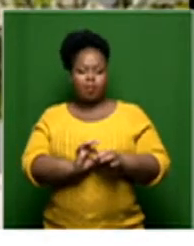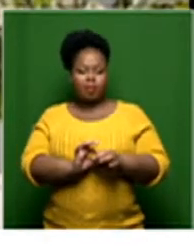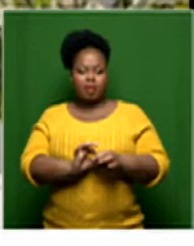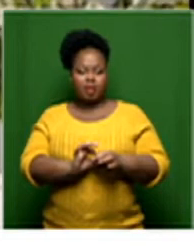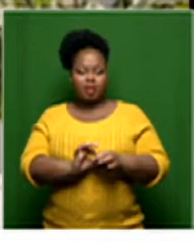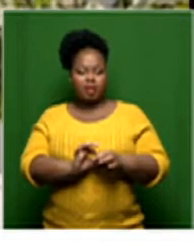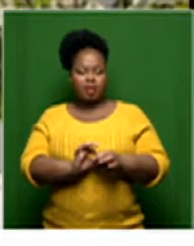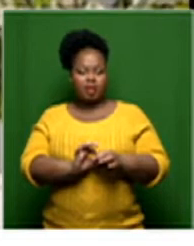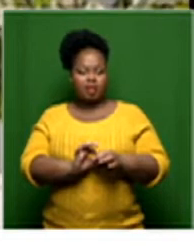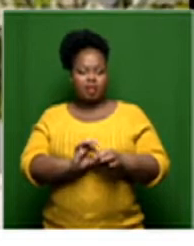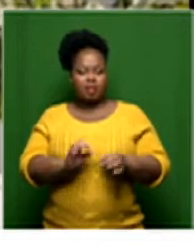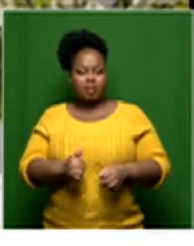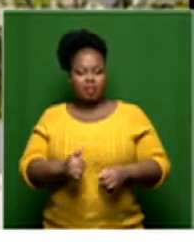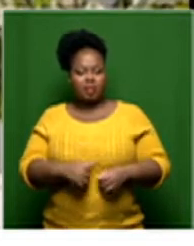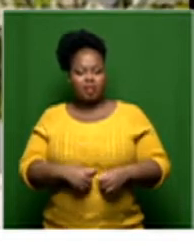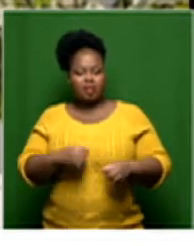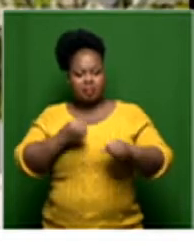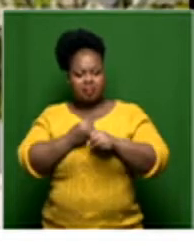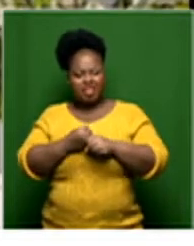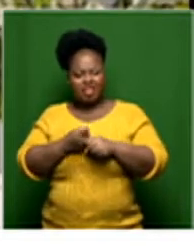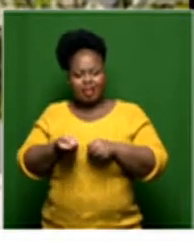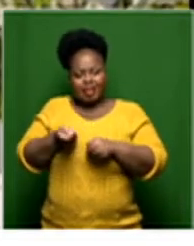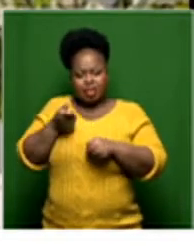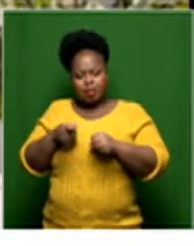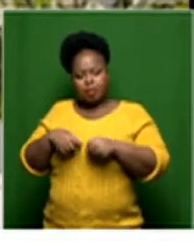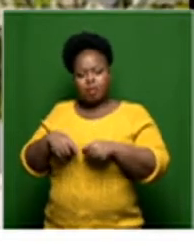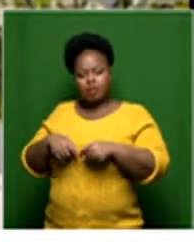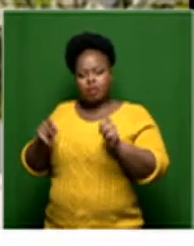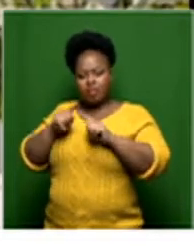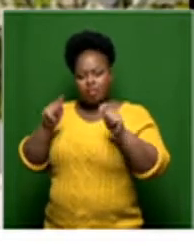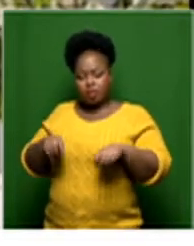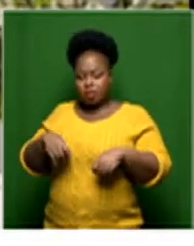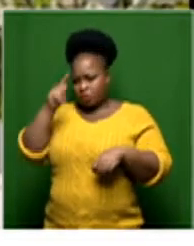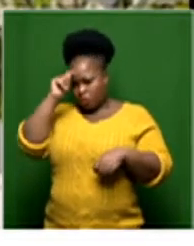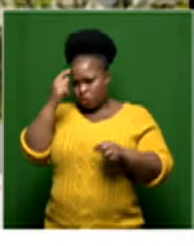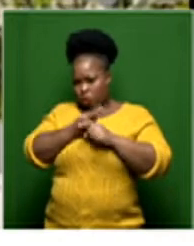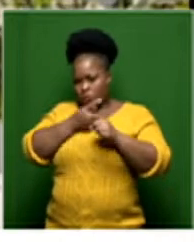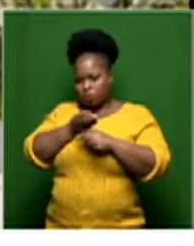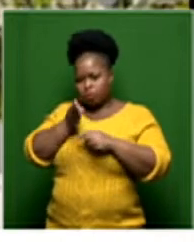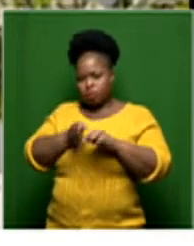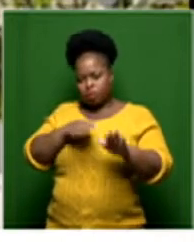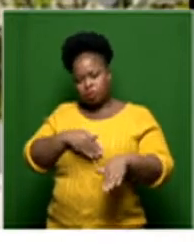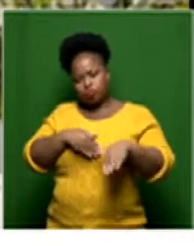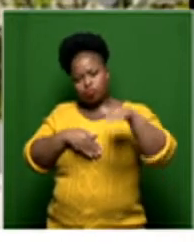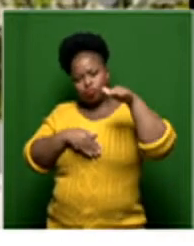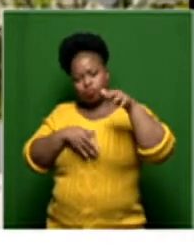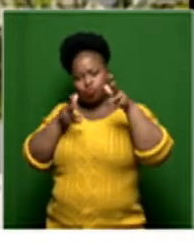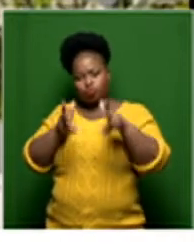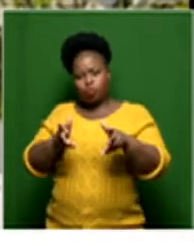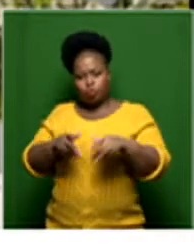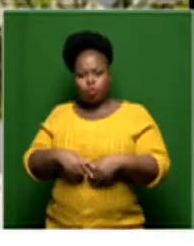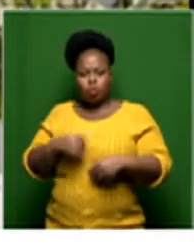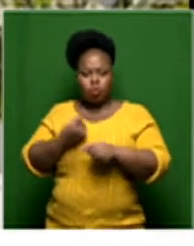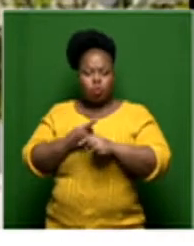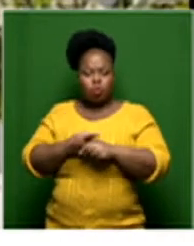created a sort of a little mini theatre. The boys were always there. They were brought up on the theatre. They went